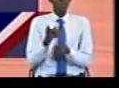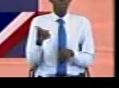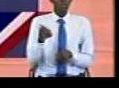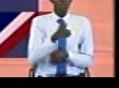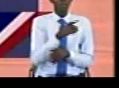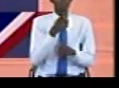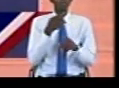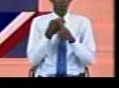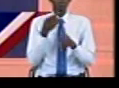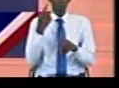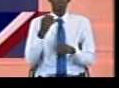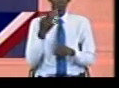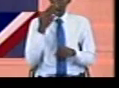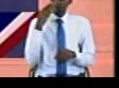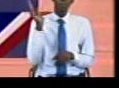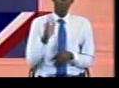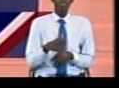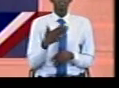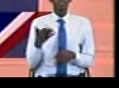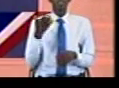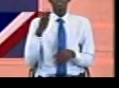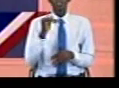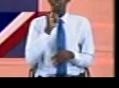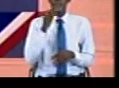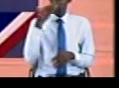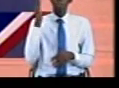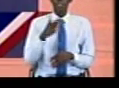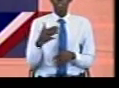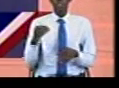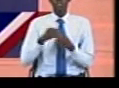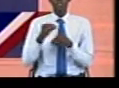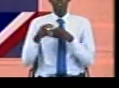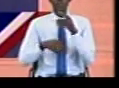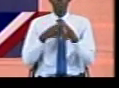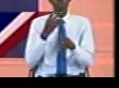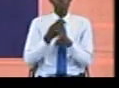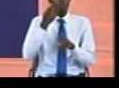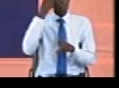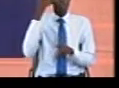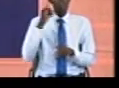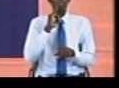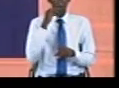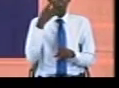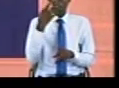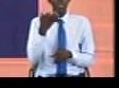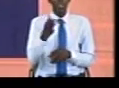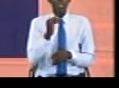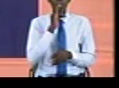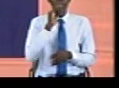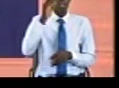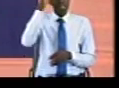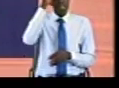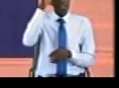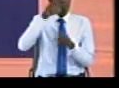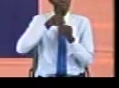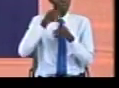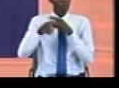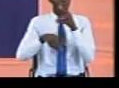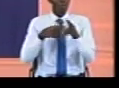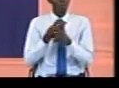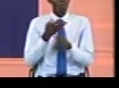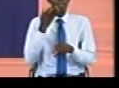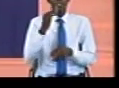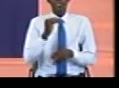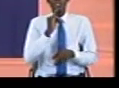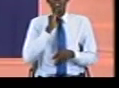the evil. There's evil in the world. Because there's a devil in the world, and because there's evil in the world, devil in the